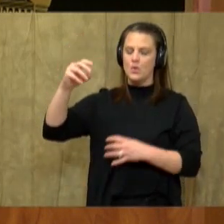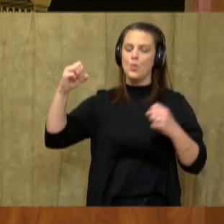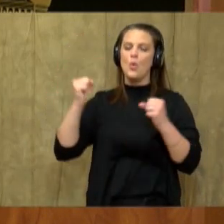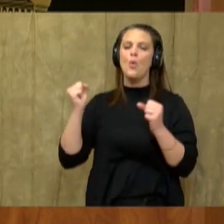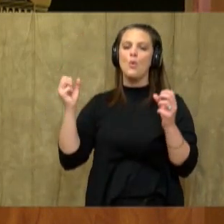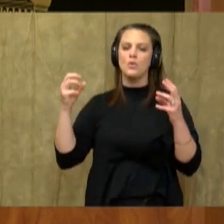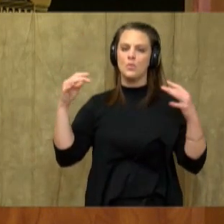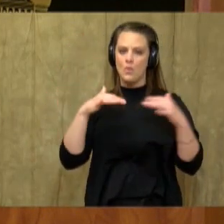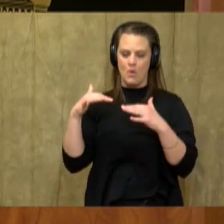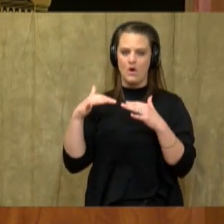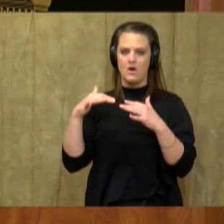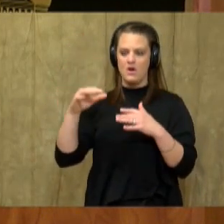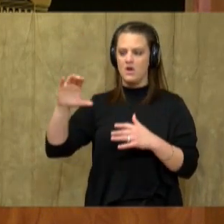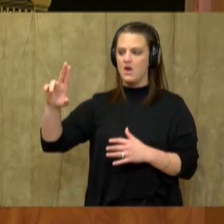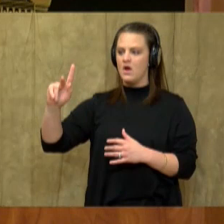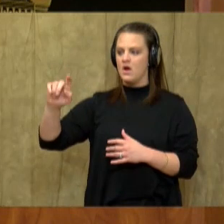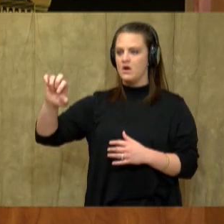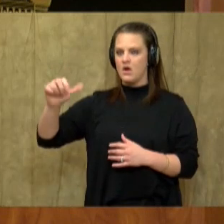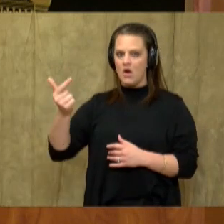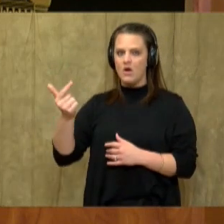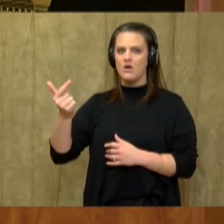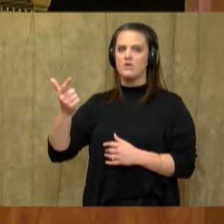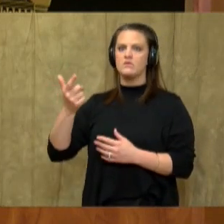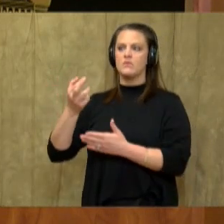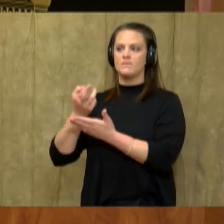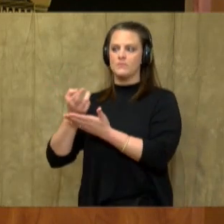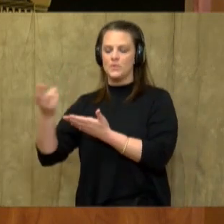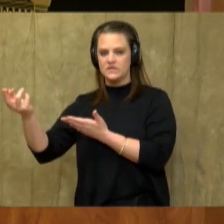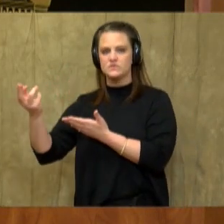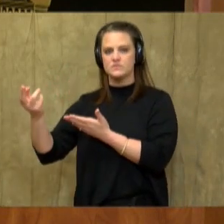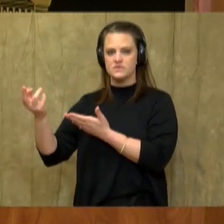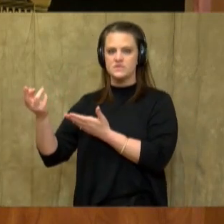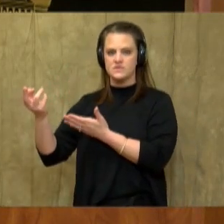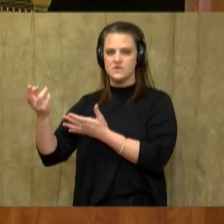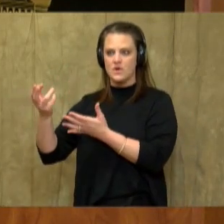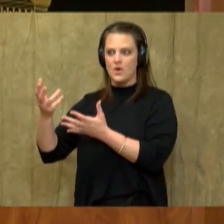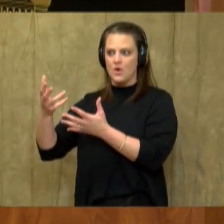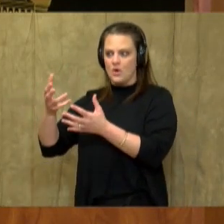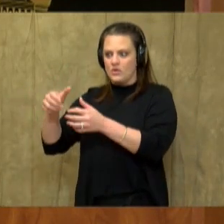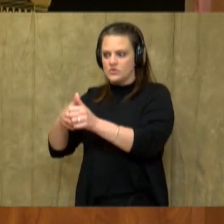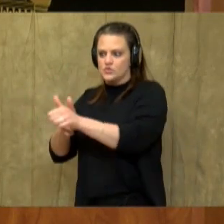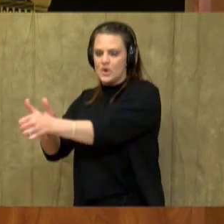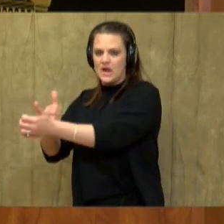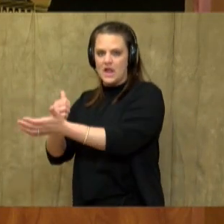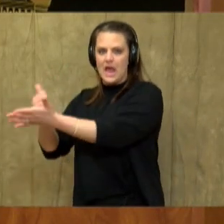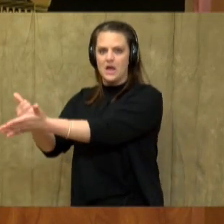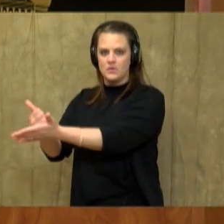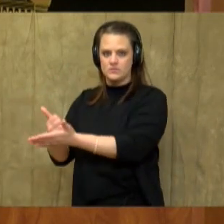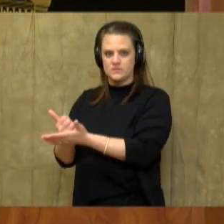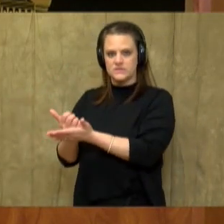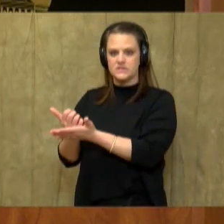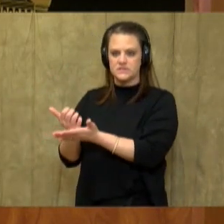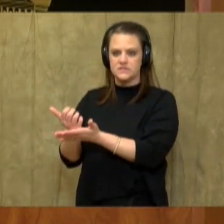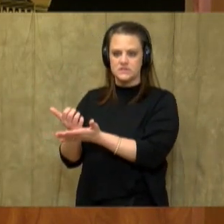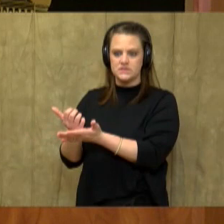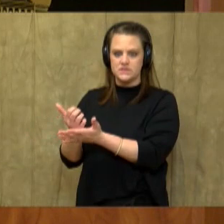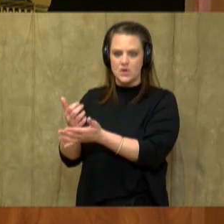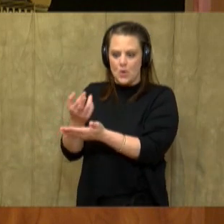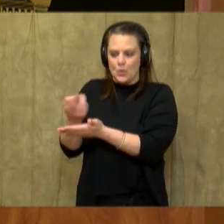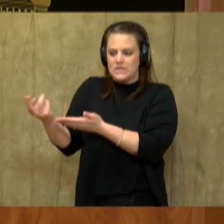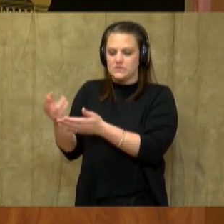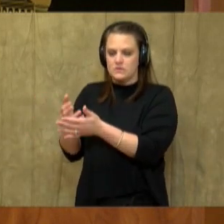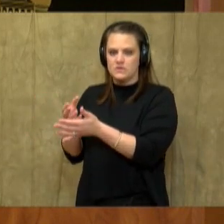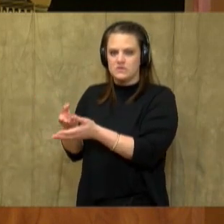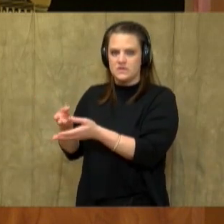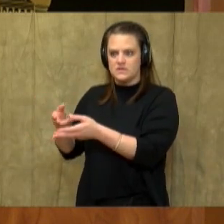War. The Viet Cong were receiving resources through the Ho Chi Minh Trail from North Vietnam, which was receiving resources